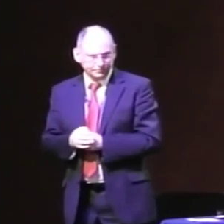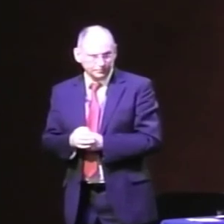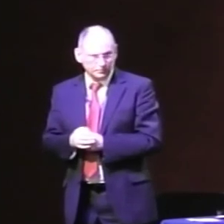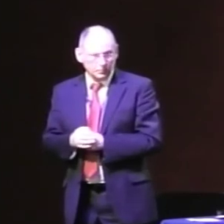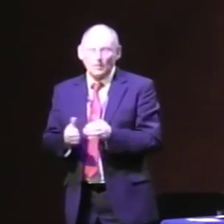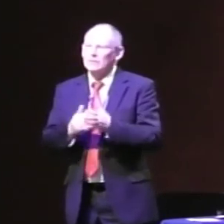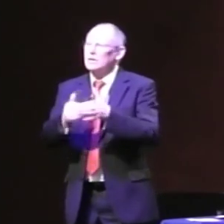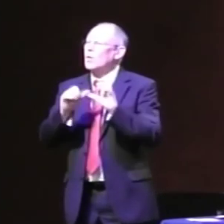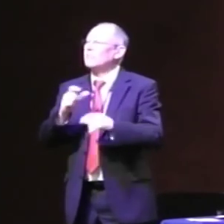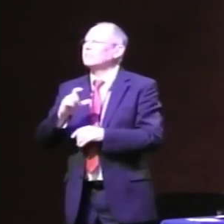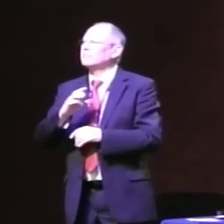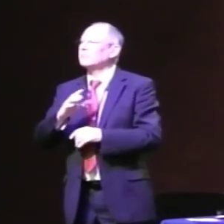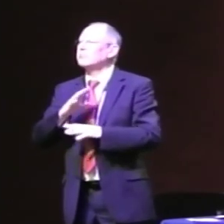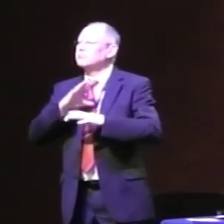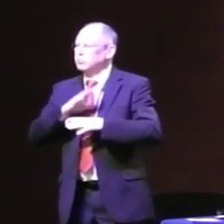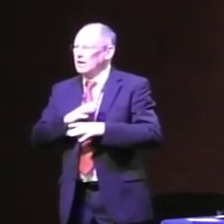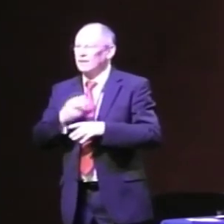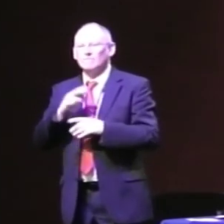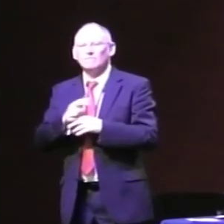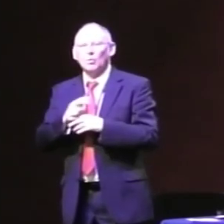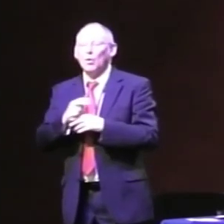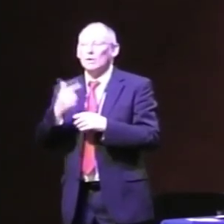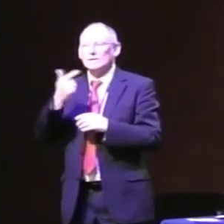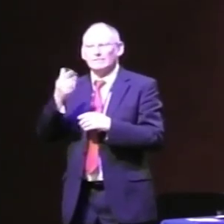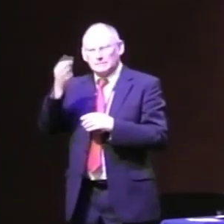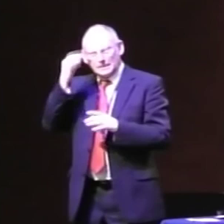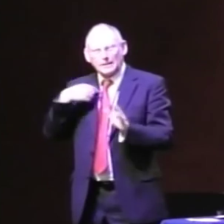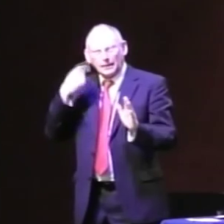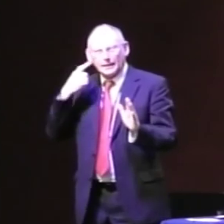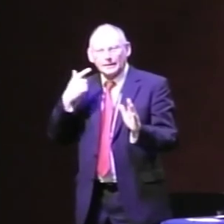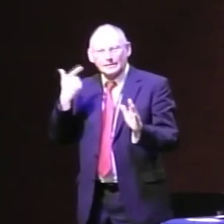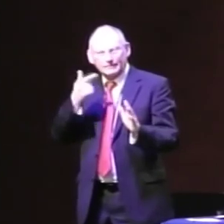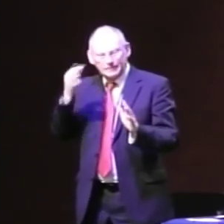We'll now have a comfort break for 17 minutes, I think.